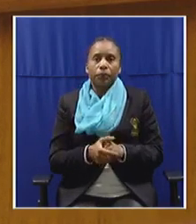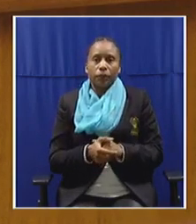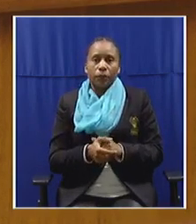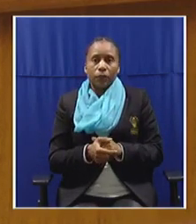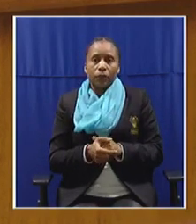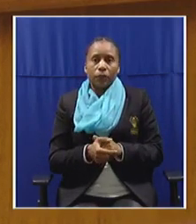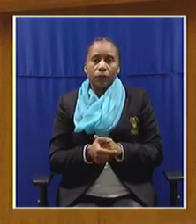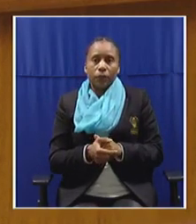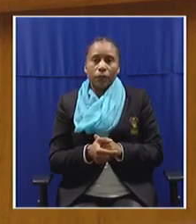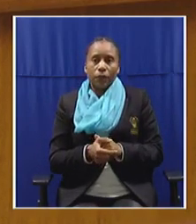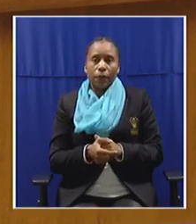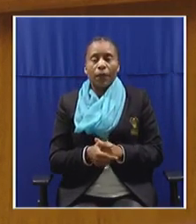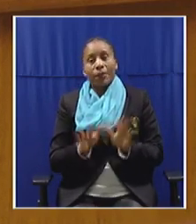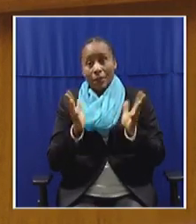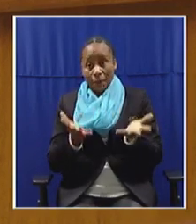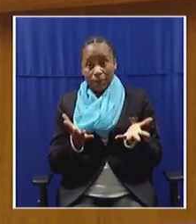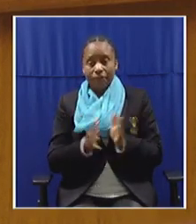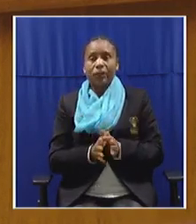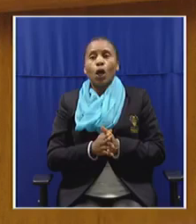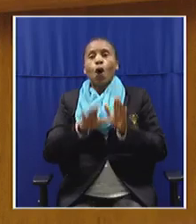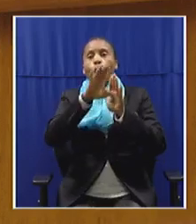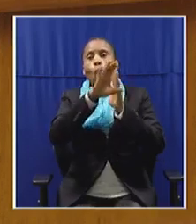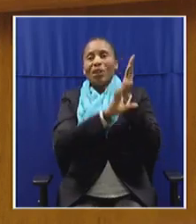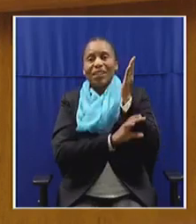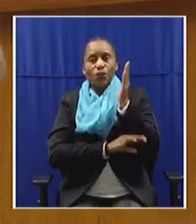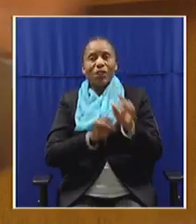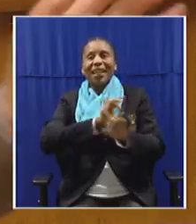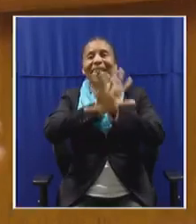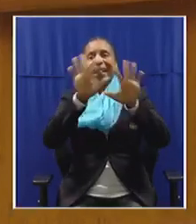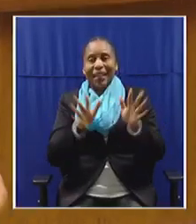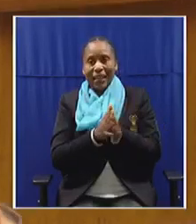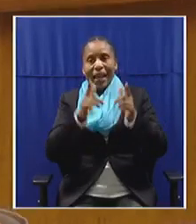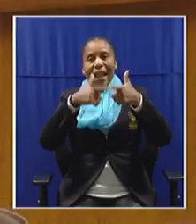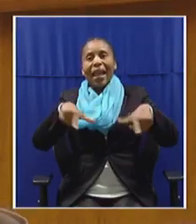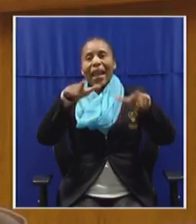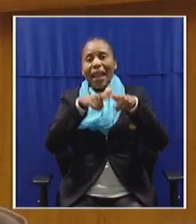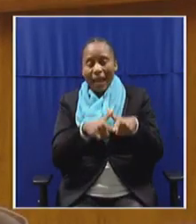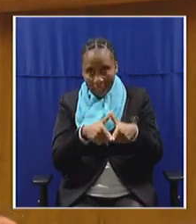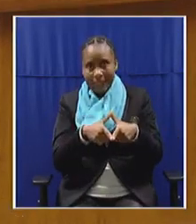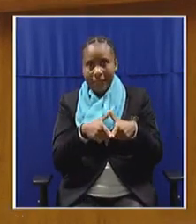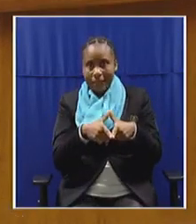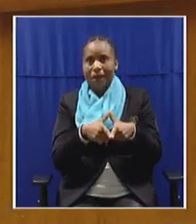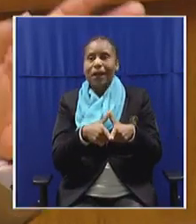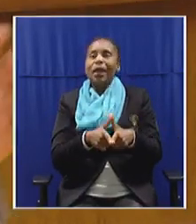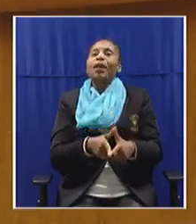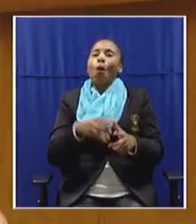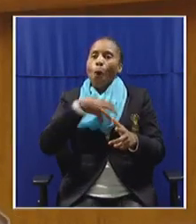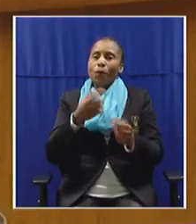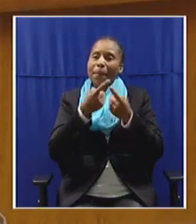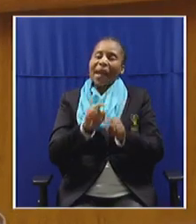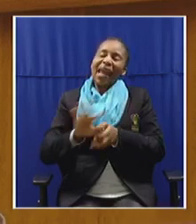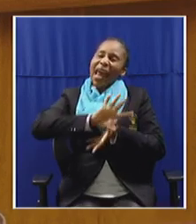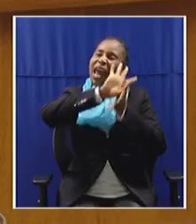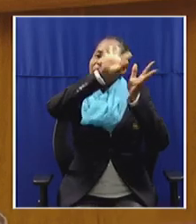the Constitution is very clear. The land belongs to everybody who in this country, to everyone